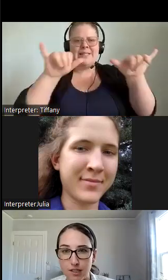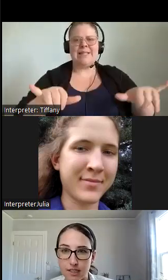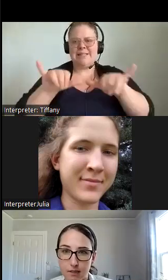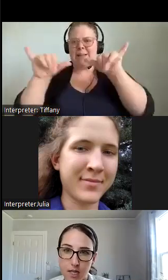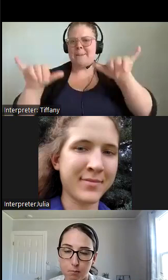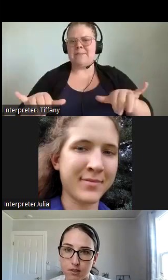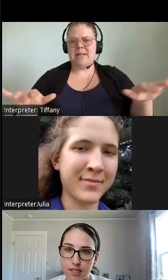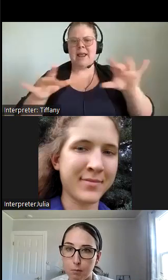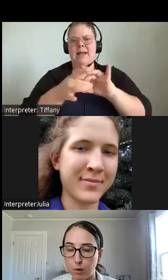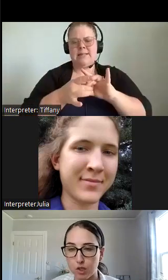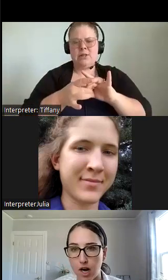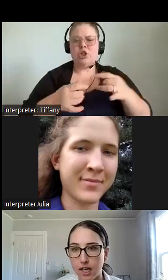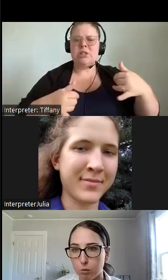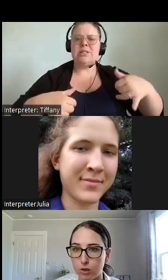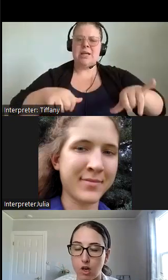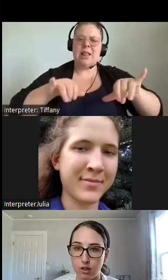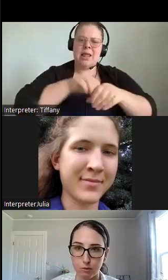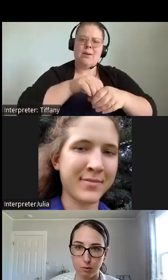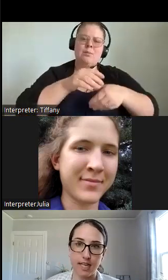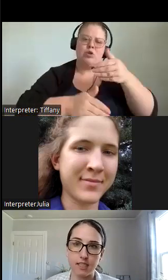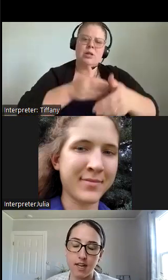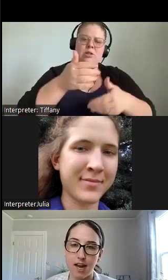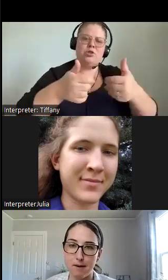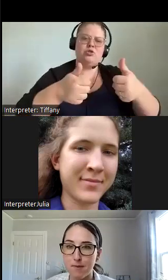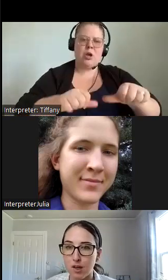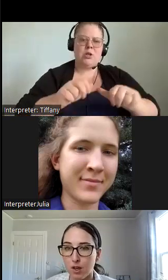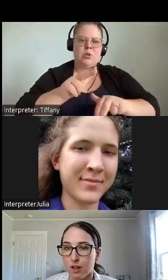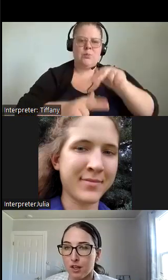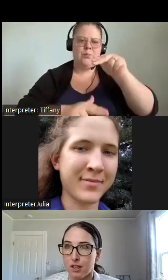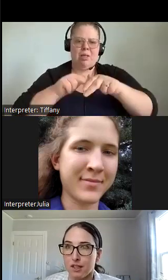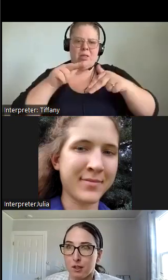in process and being built out, but we're trying in rule to also provide